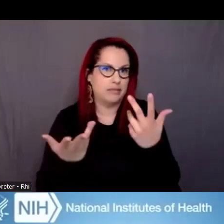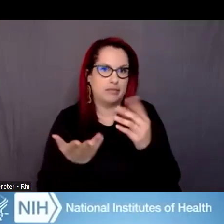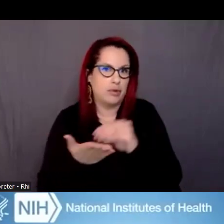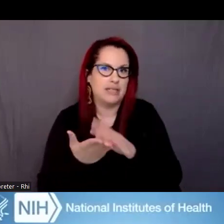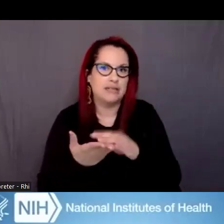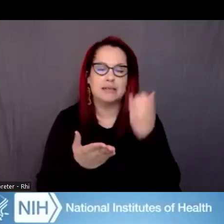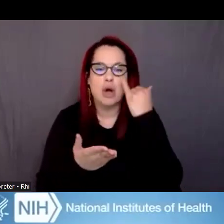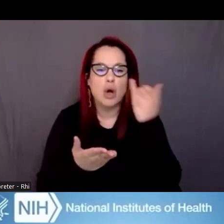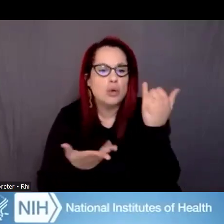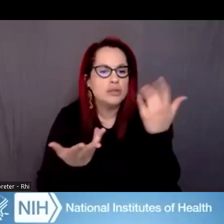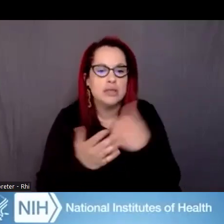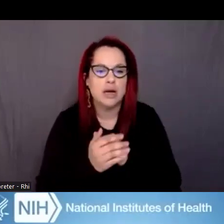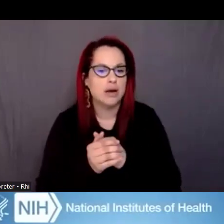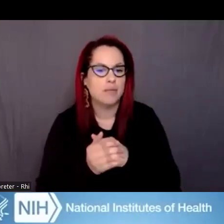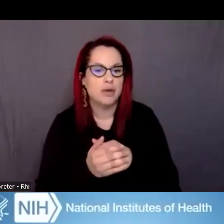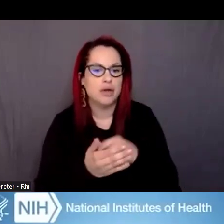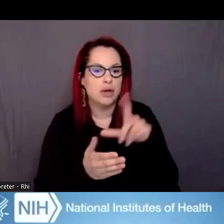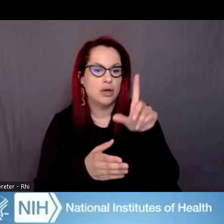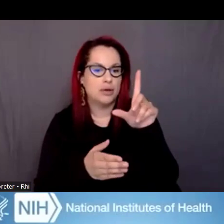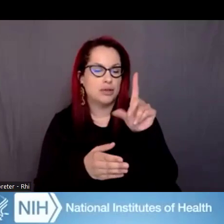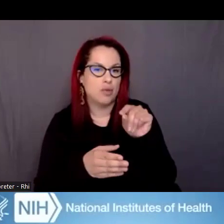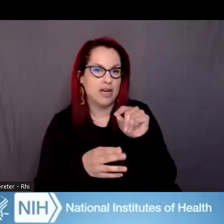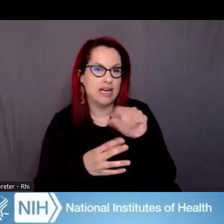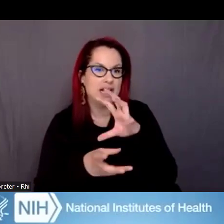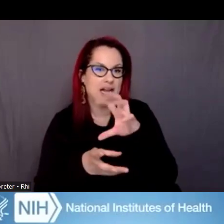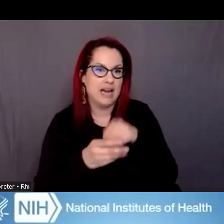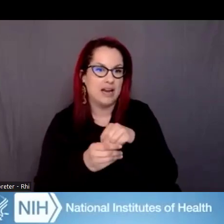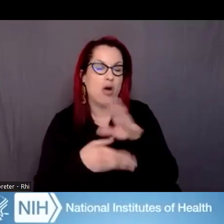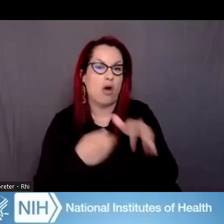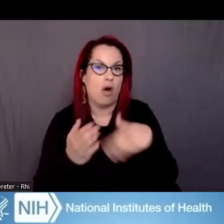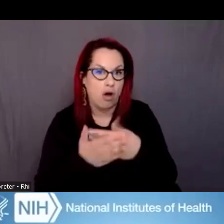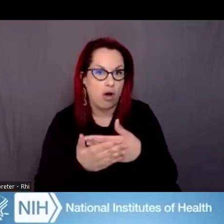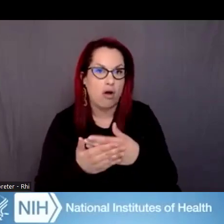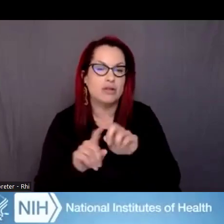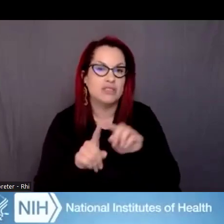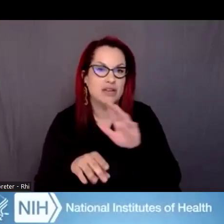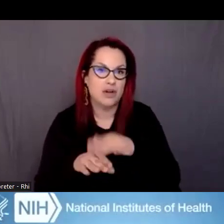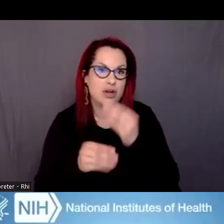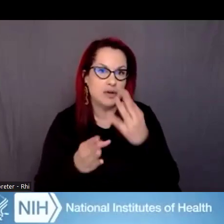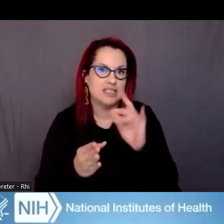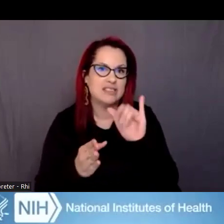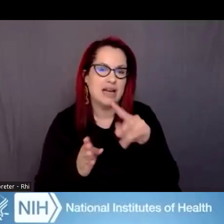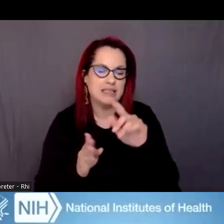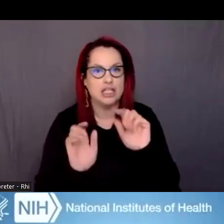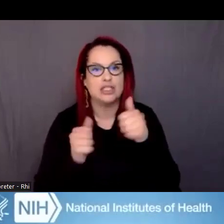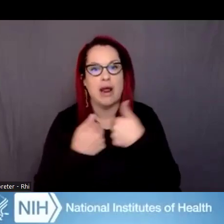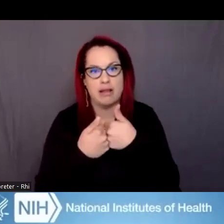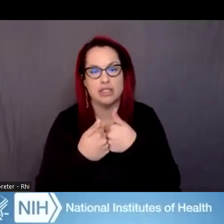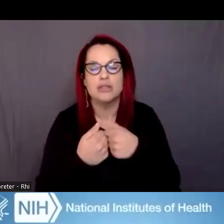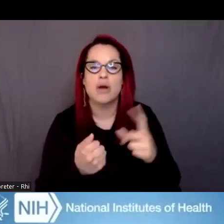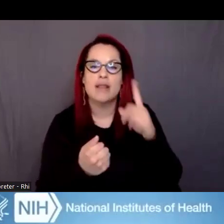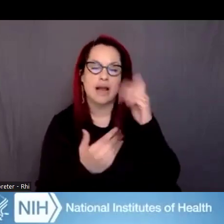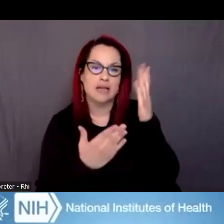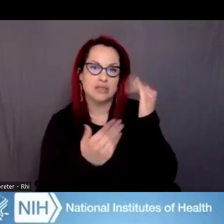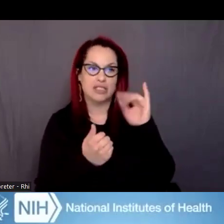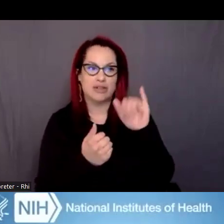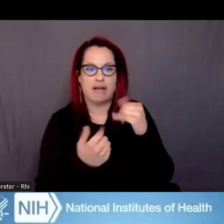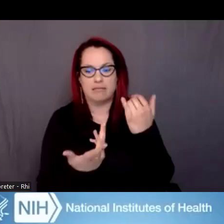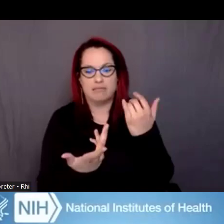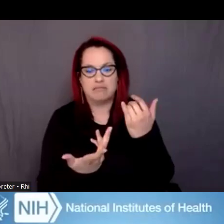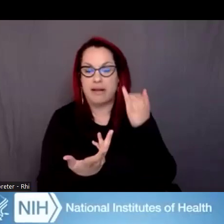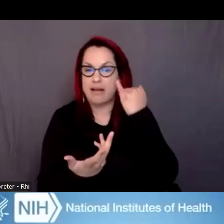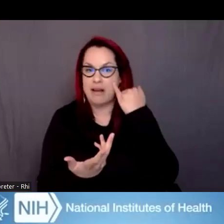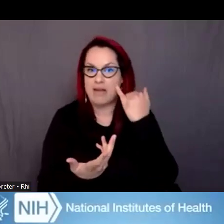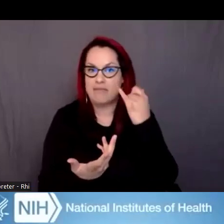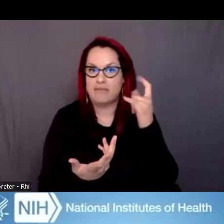in, into all of those notices is really a challenge. And so I think the expectation would be if you don't care